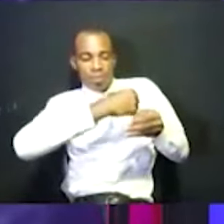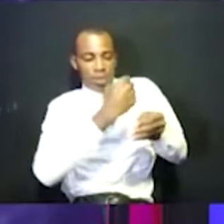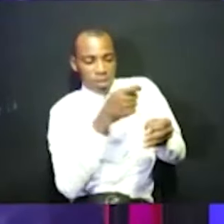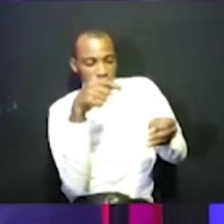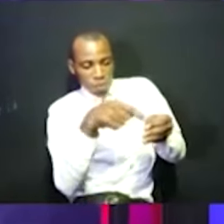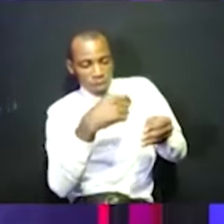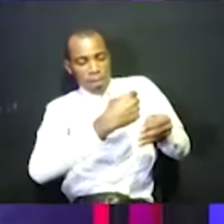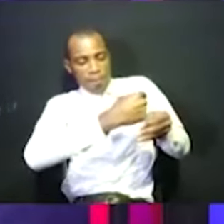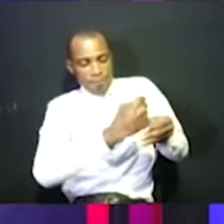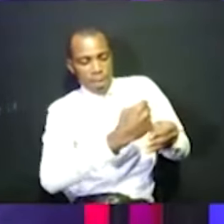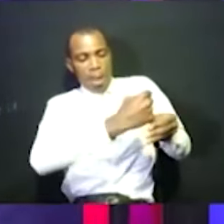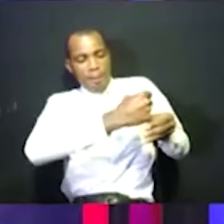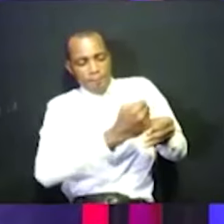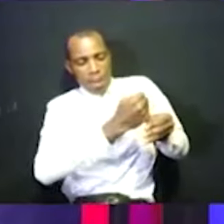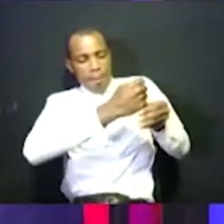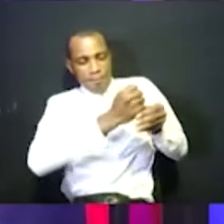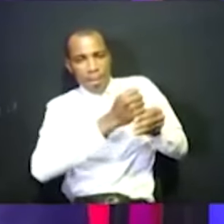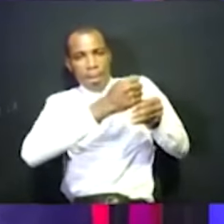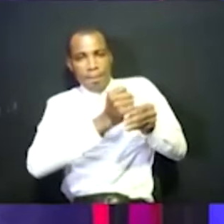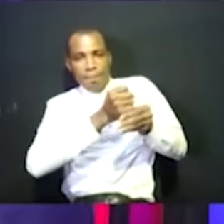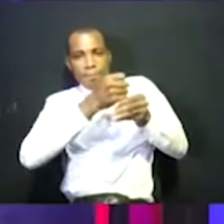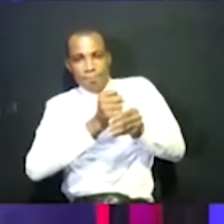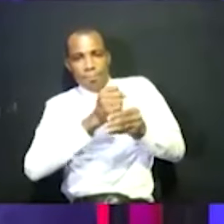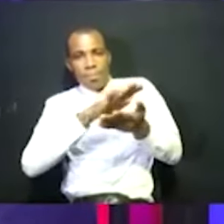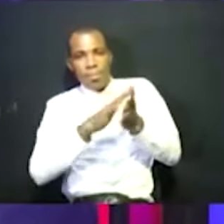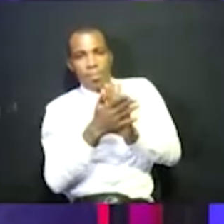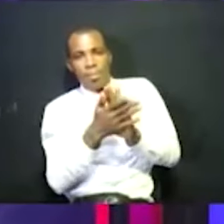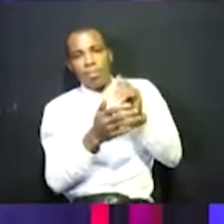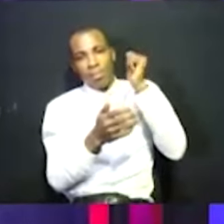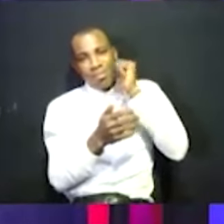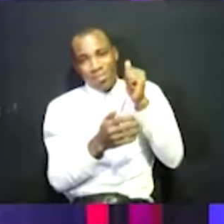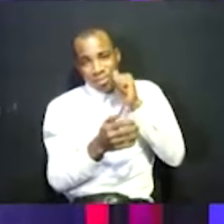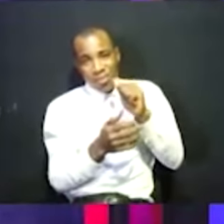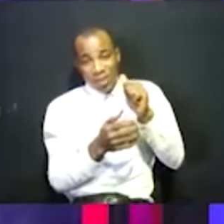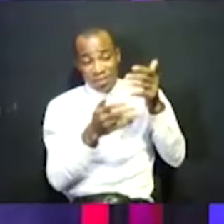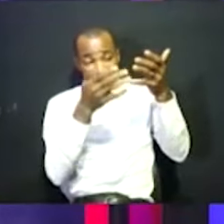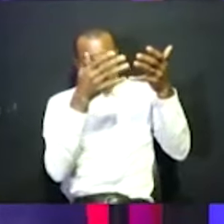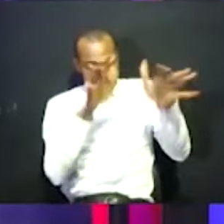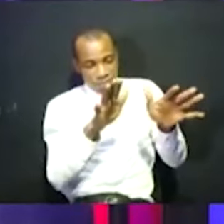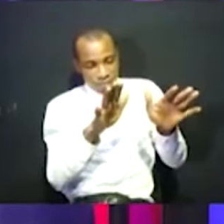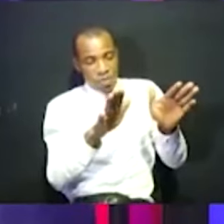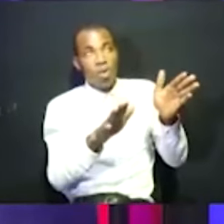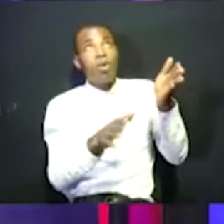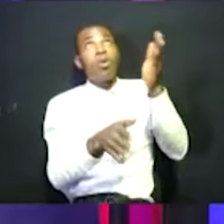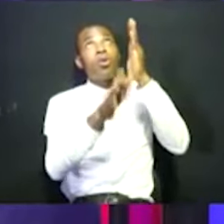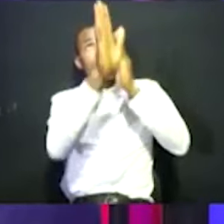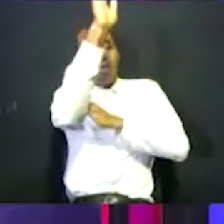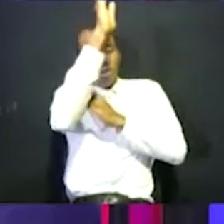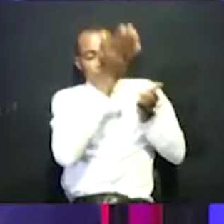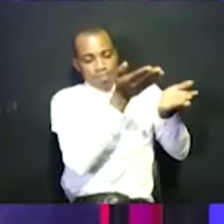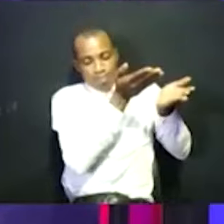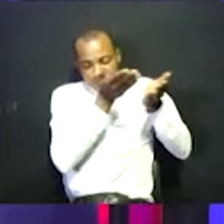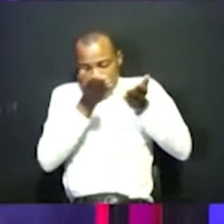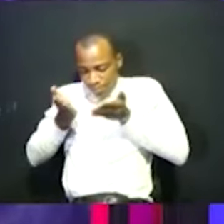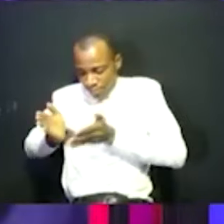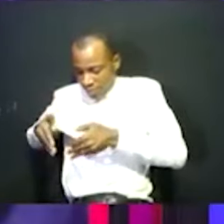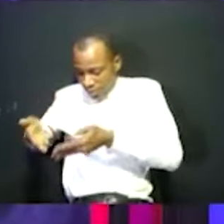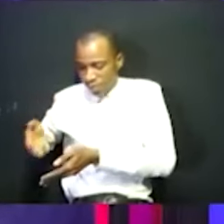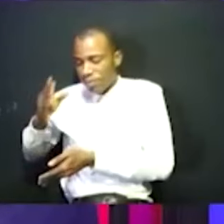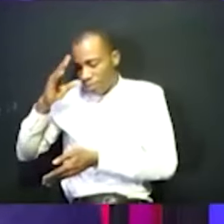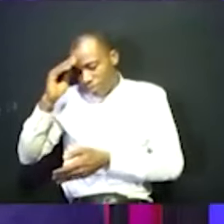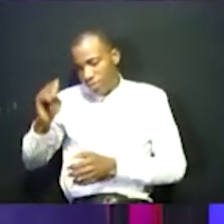of the man, and he brought her to the man. Ewurade Nyankopon de mpade a oyifri onipa mu no